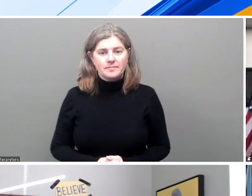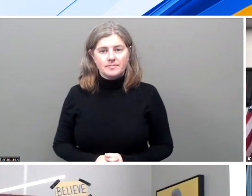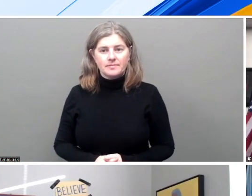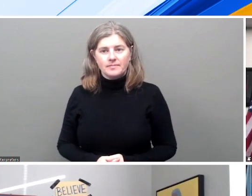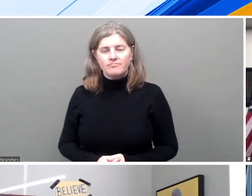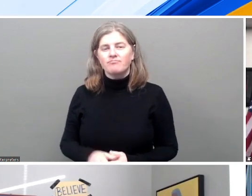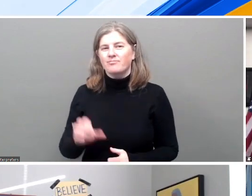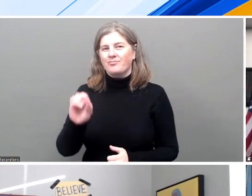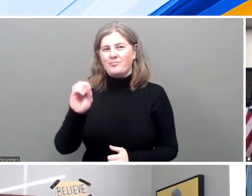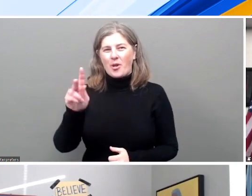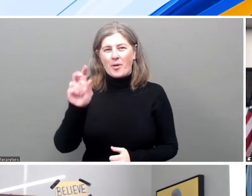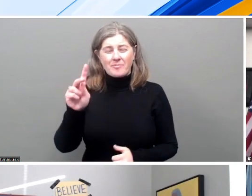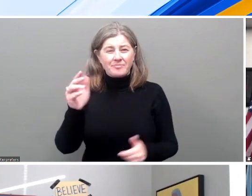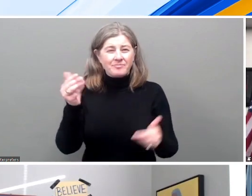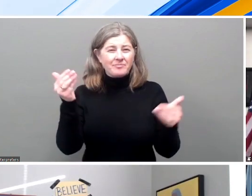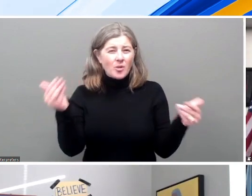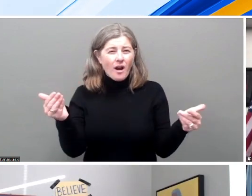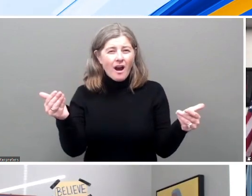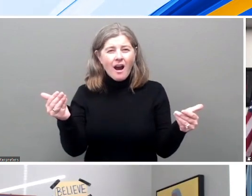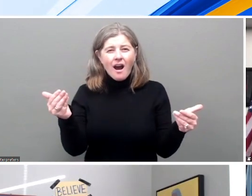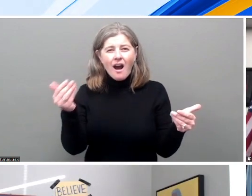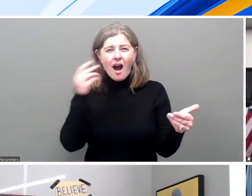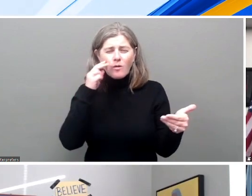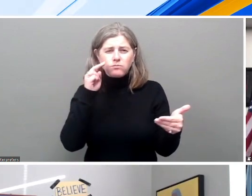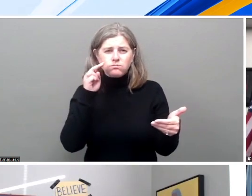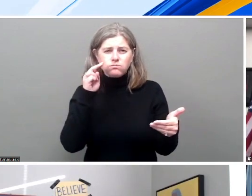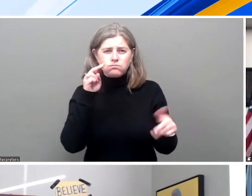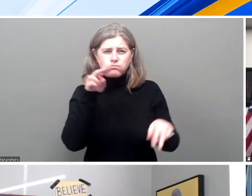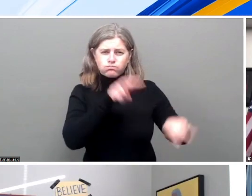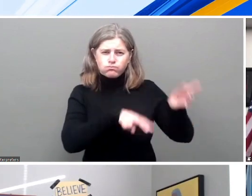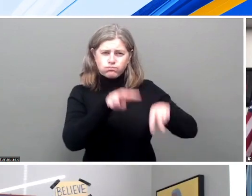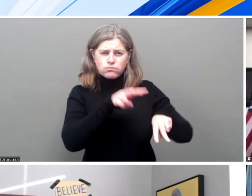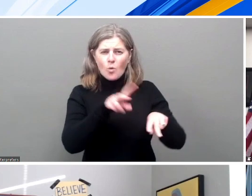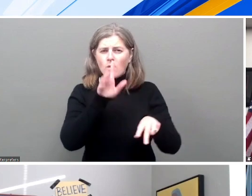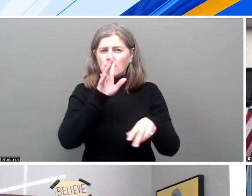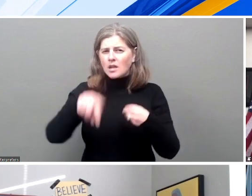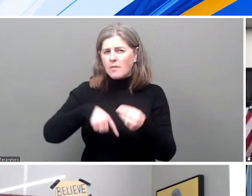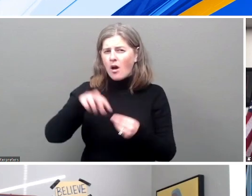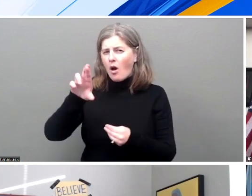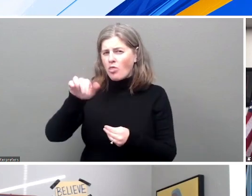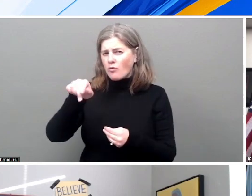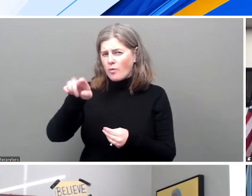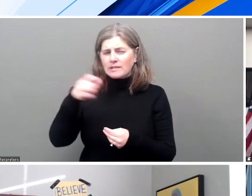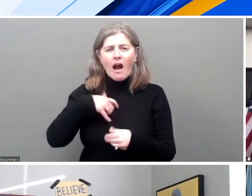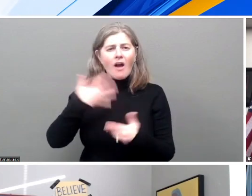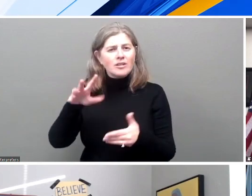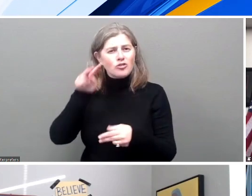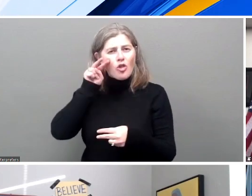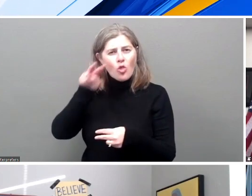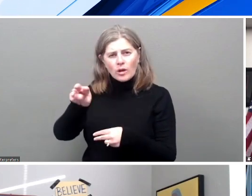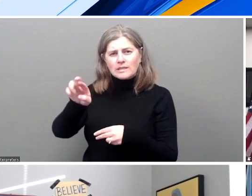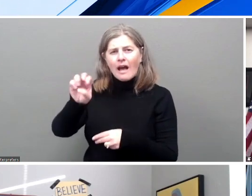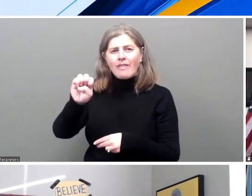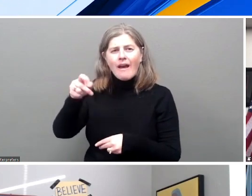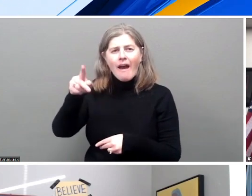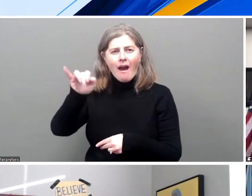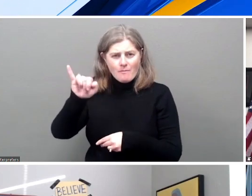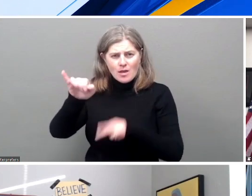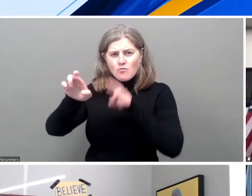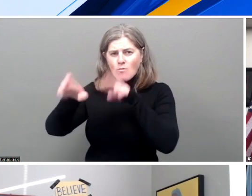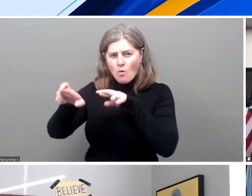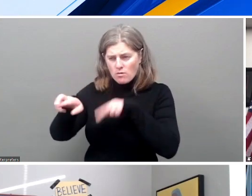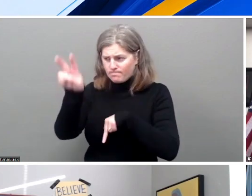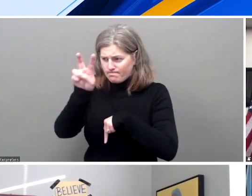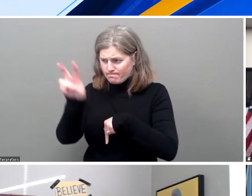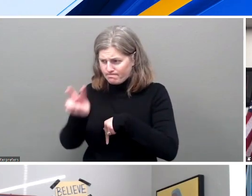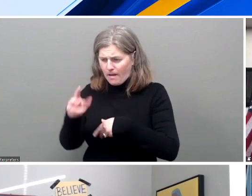All right. Well, I was looking at, we talked about the rates, and I have looked at the epidemiology reports. And one of the things